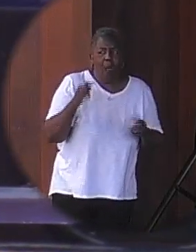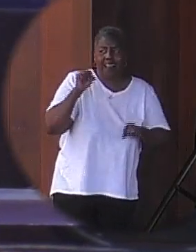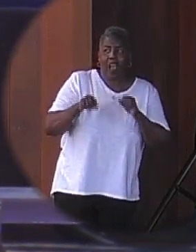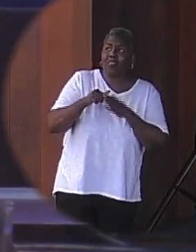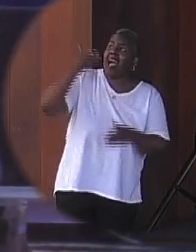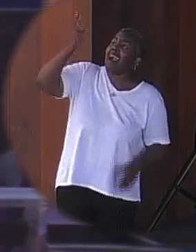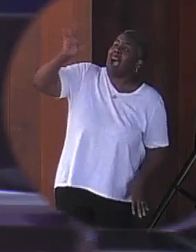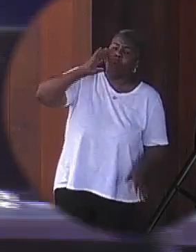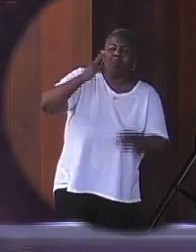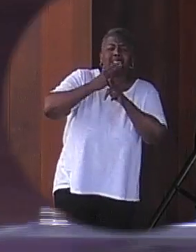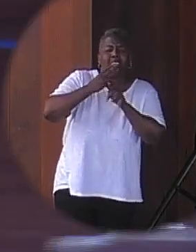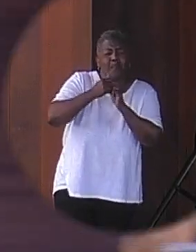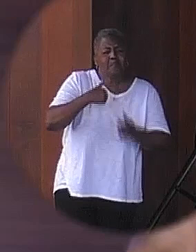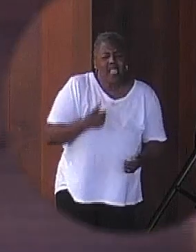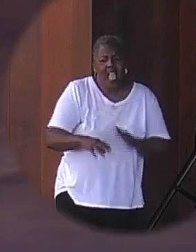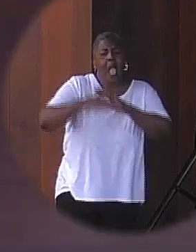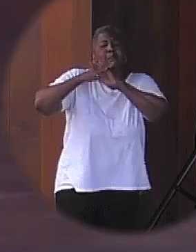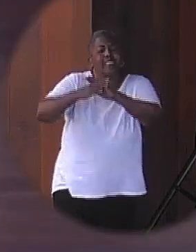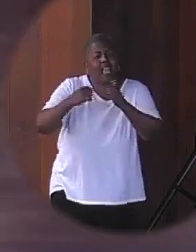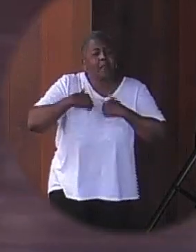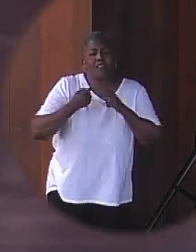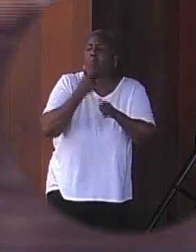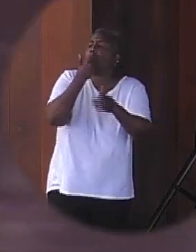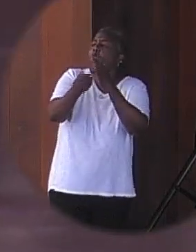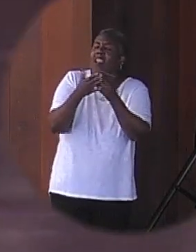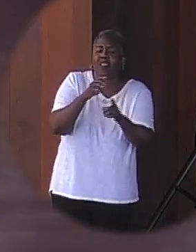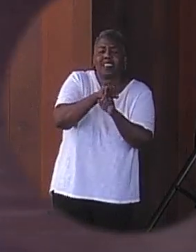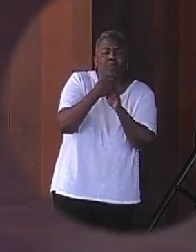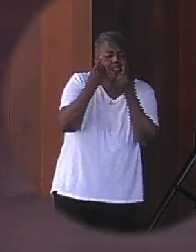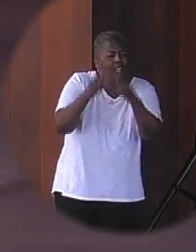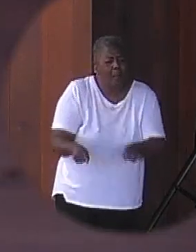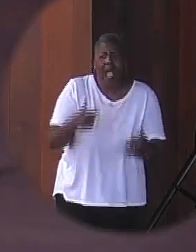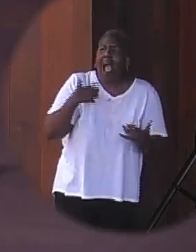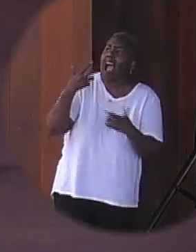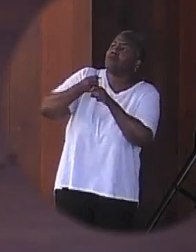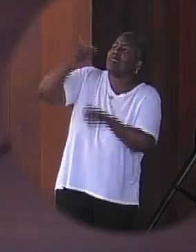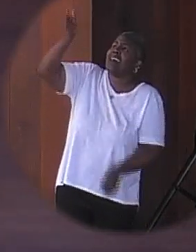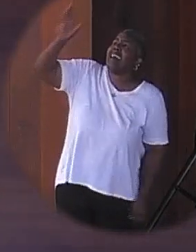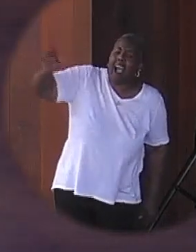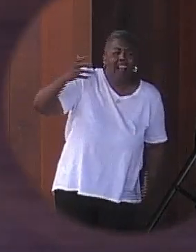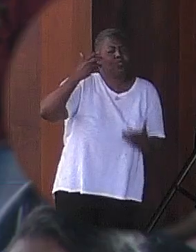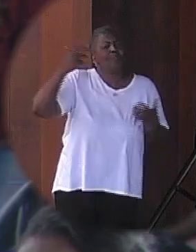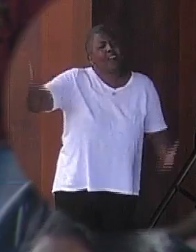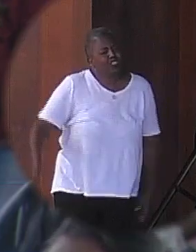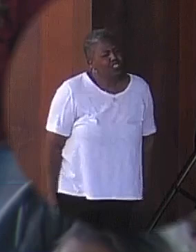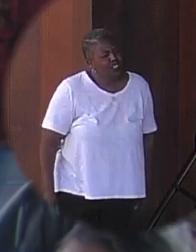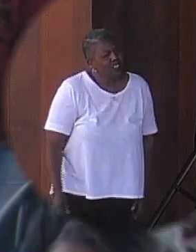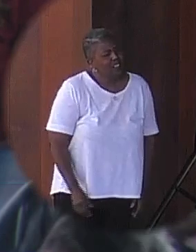God will keep me and protect me from whatever it will be? I trust God too much.